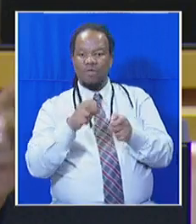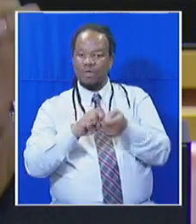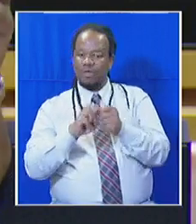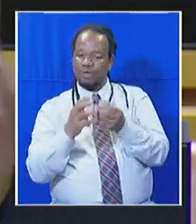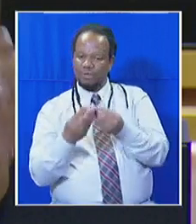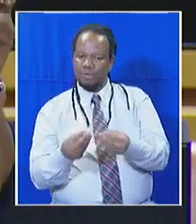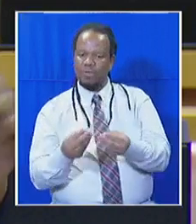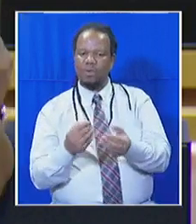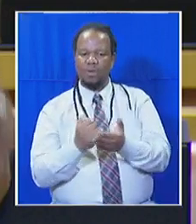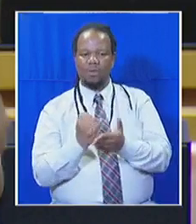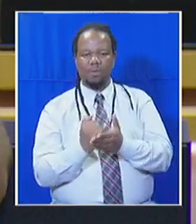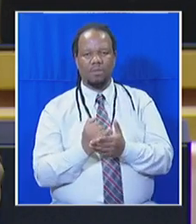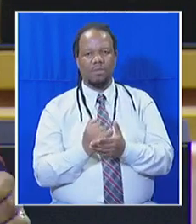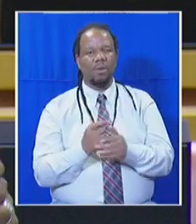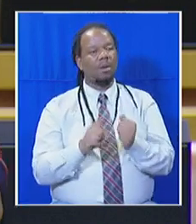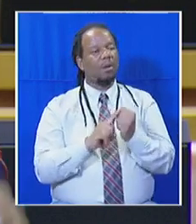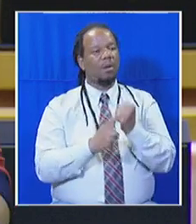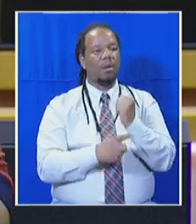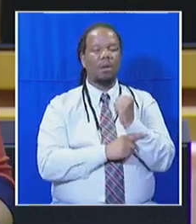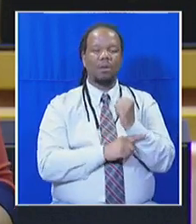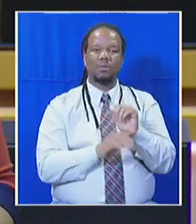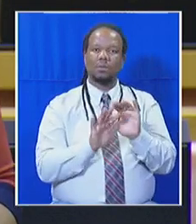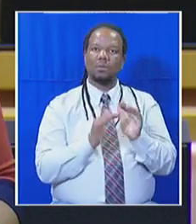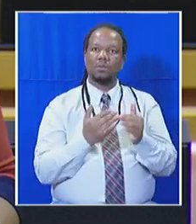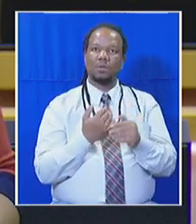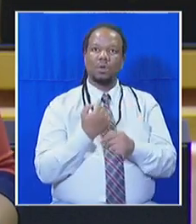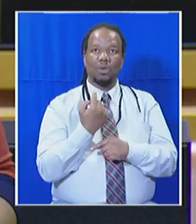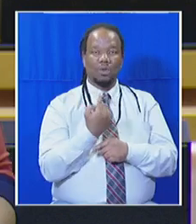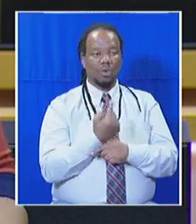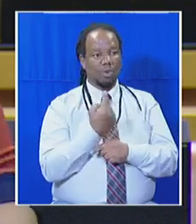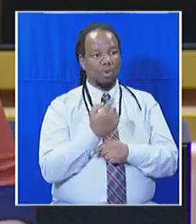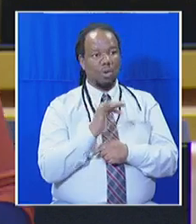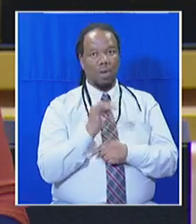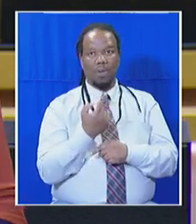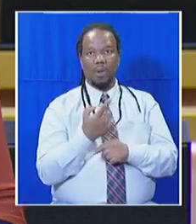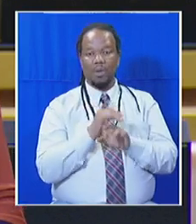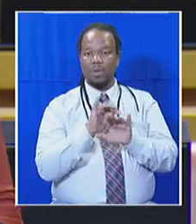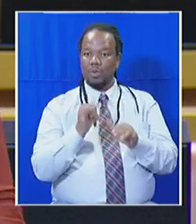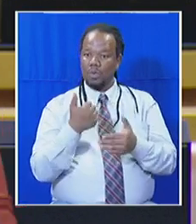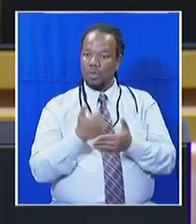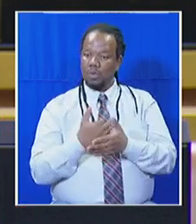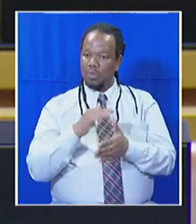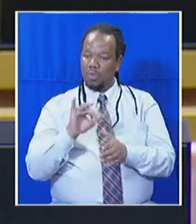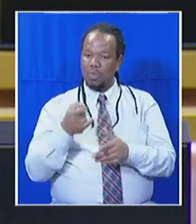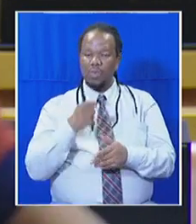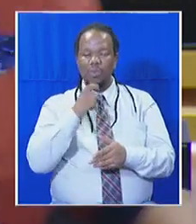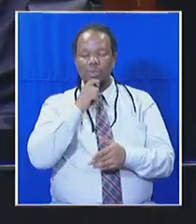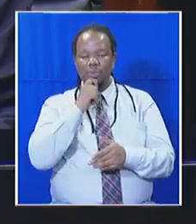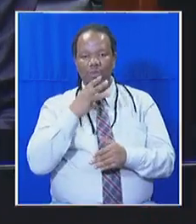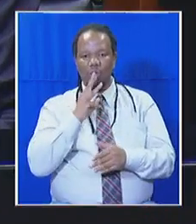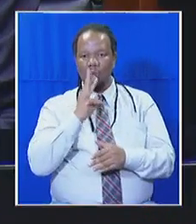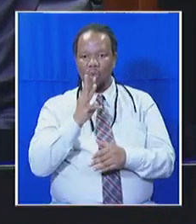lastly, it is not just about that, it is about being water wise as ordinary South Africans. Ngiyabonga.